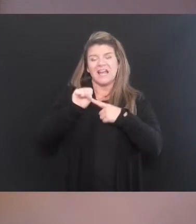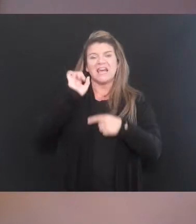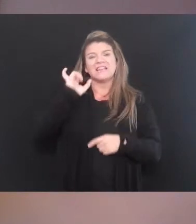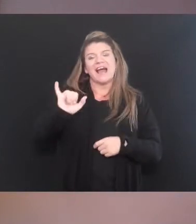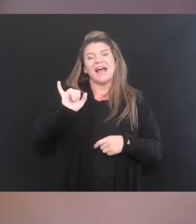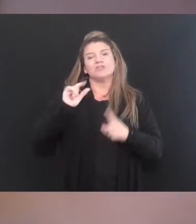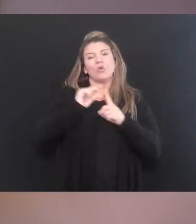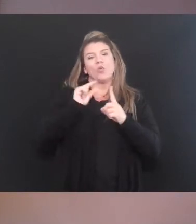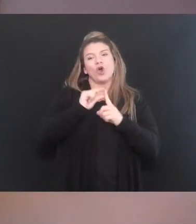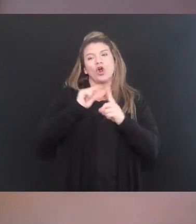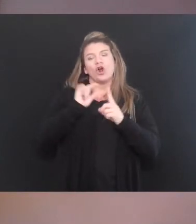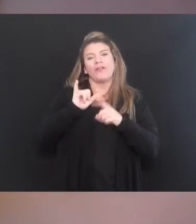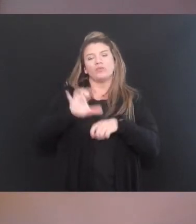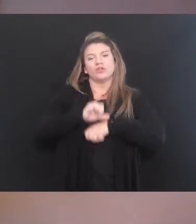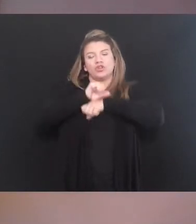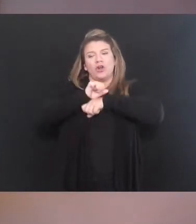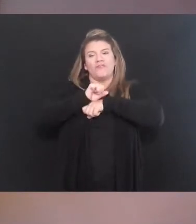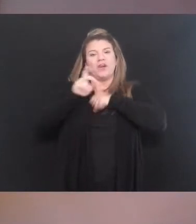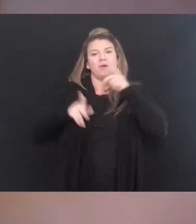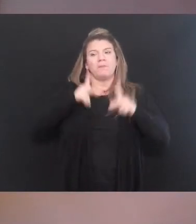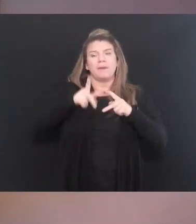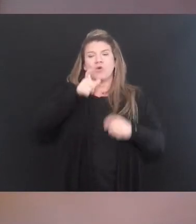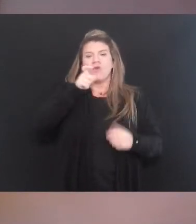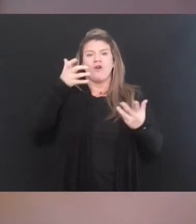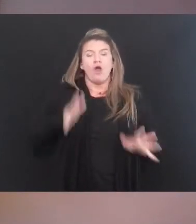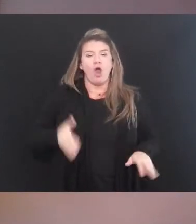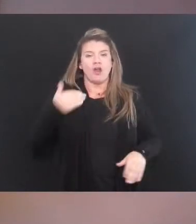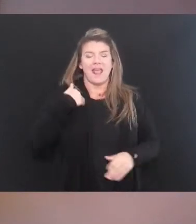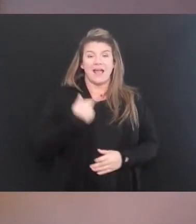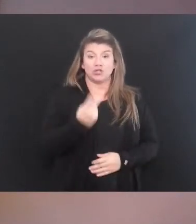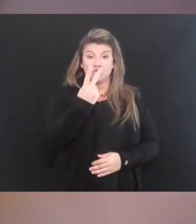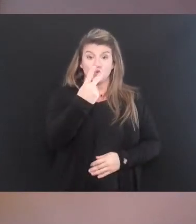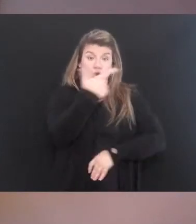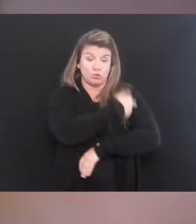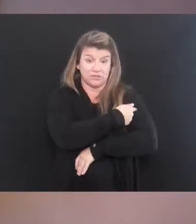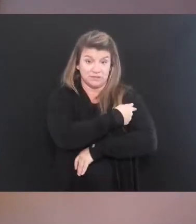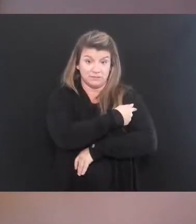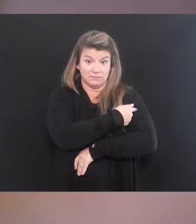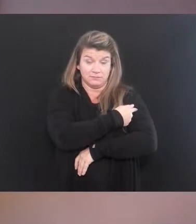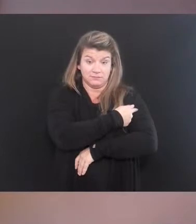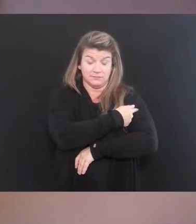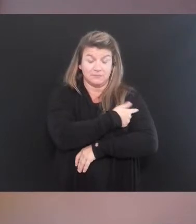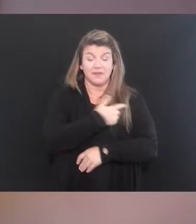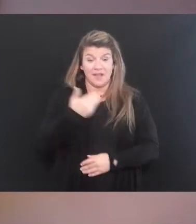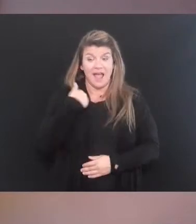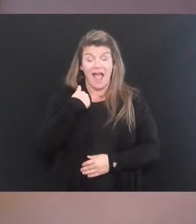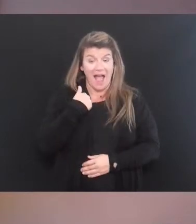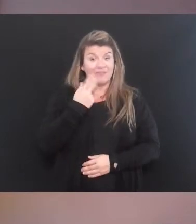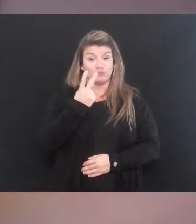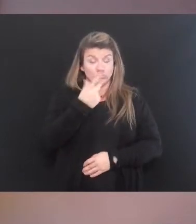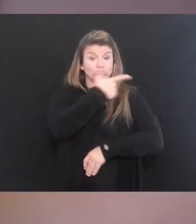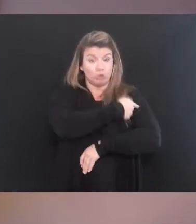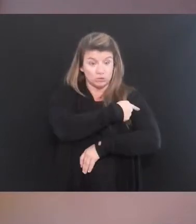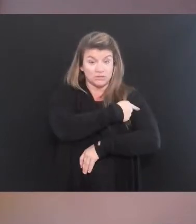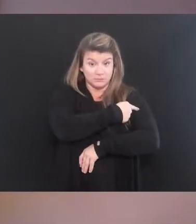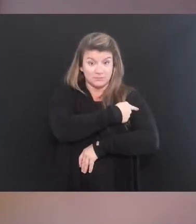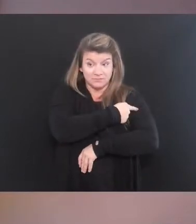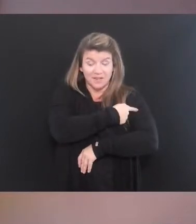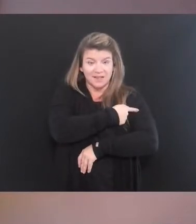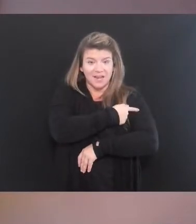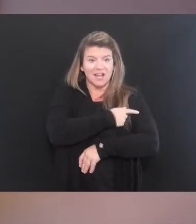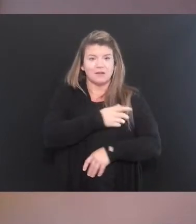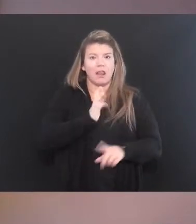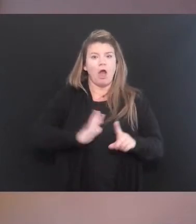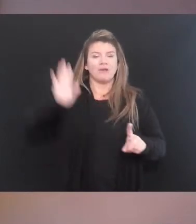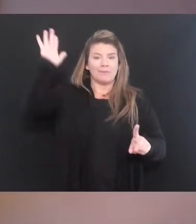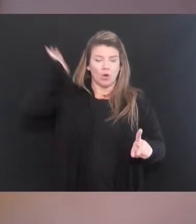that's reserved for people that have had 2 doses of vaccine, but had the 2 doses of vaccine a long time